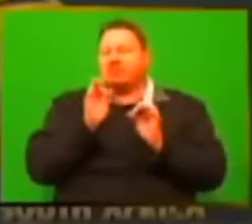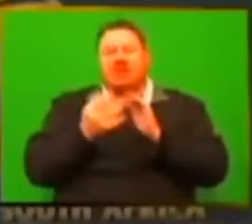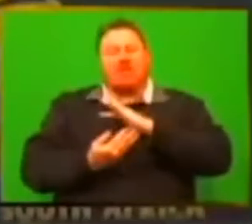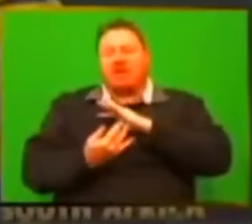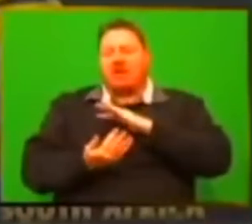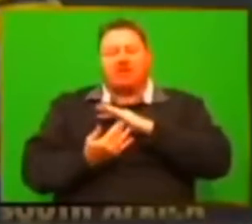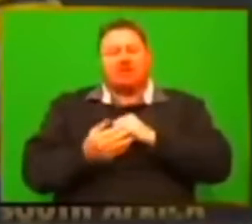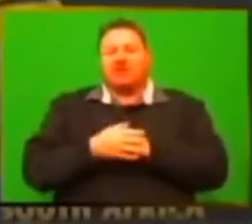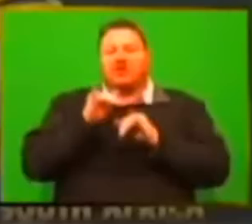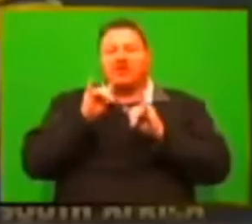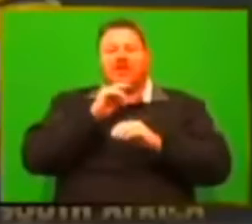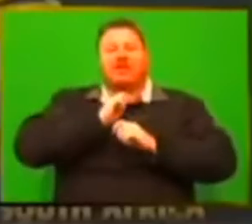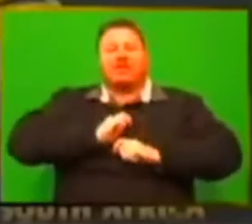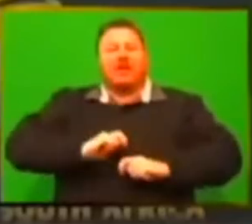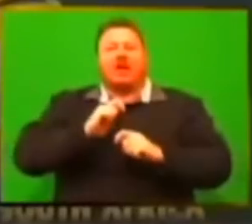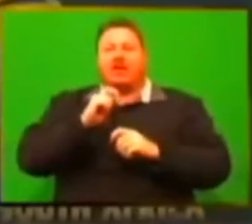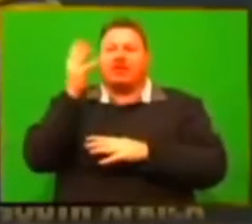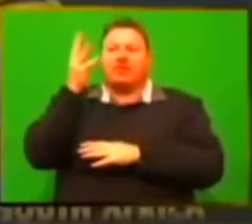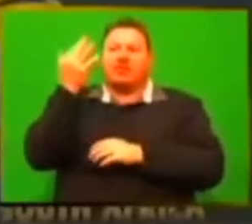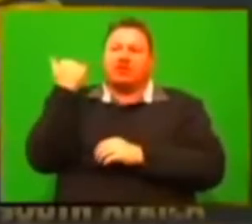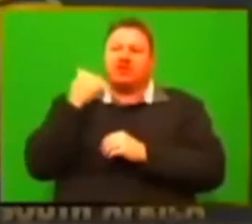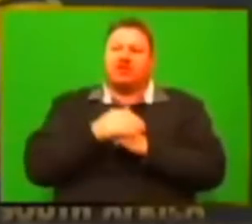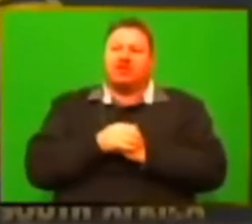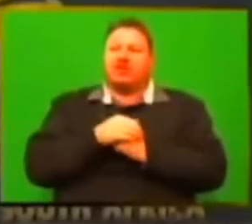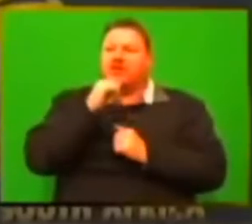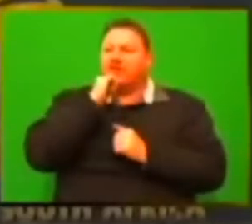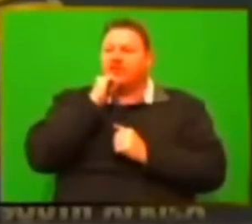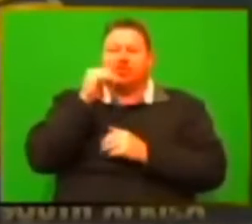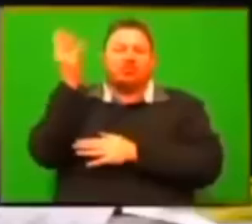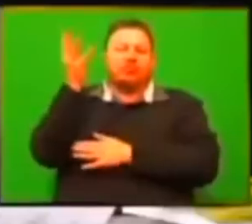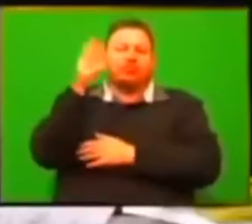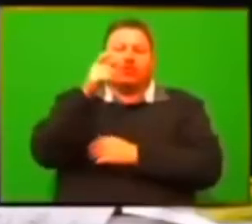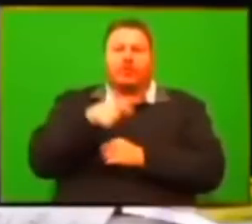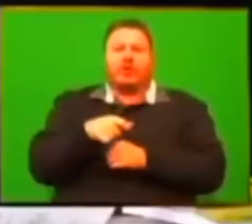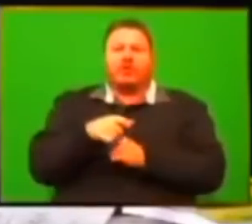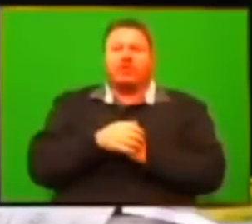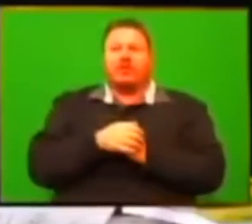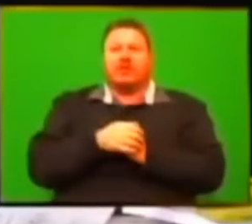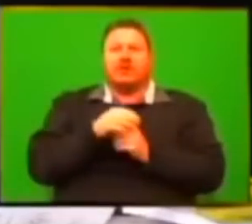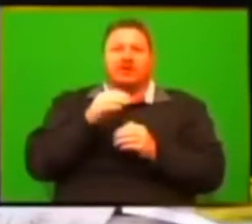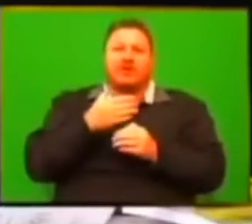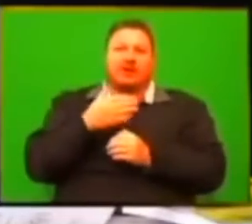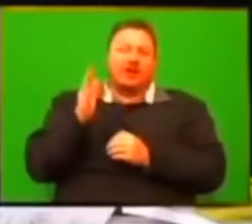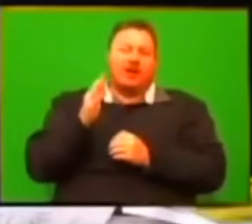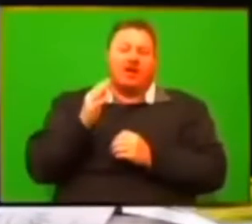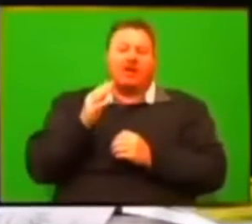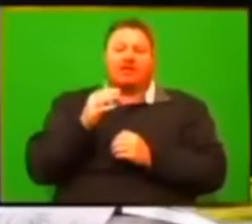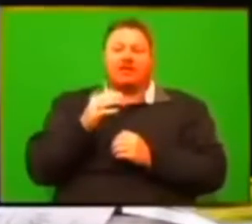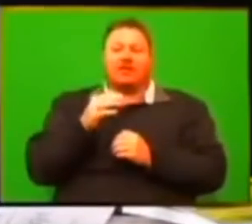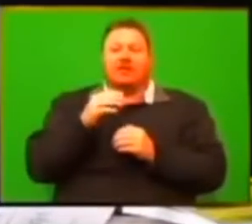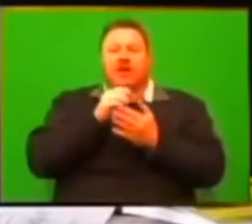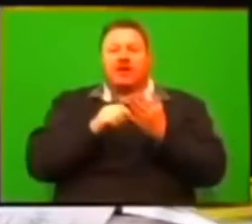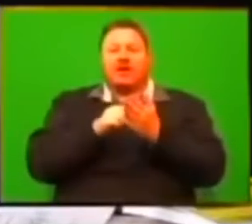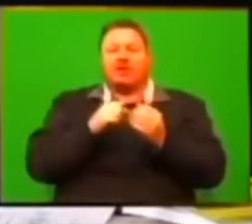from that tired speech yesterday. You didn't speak like a person who declined electoral support with